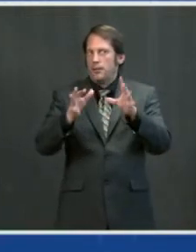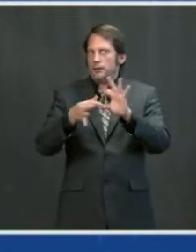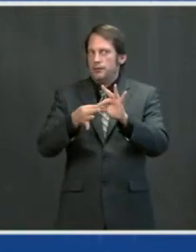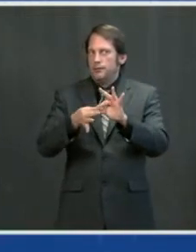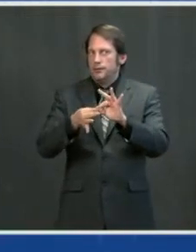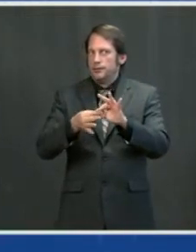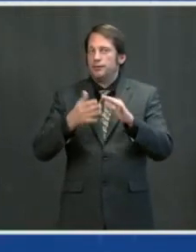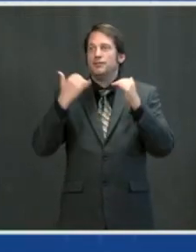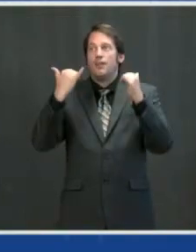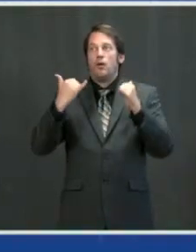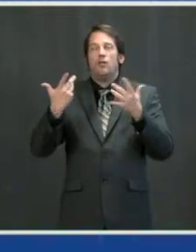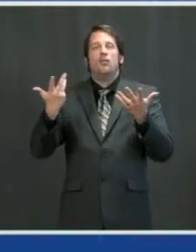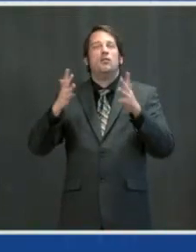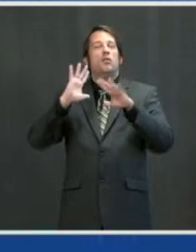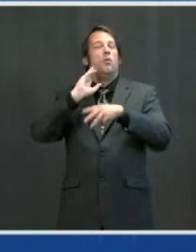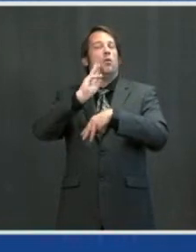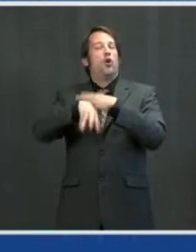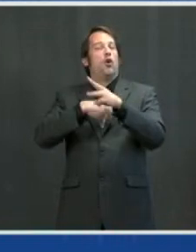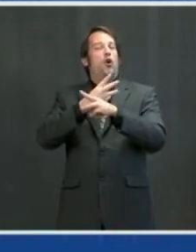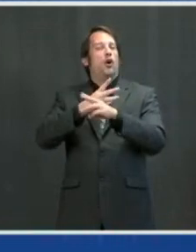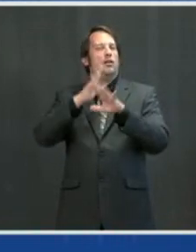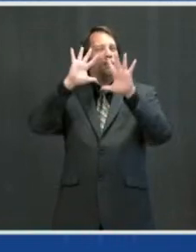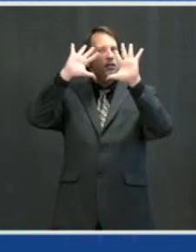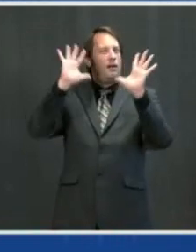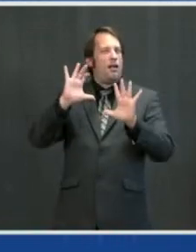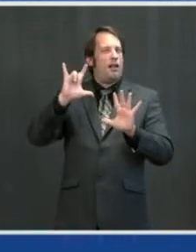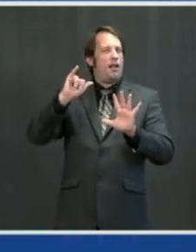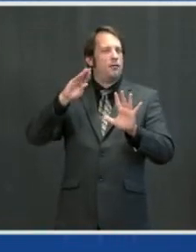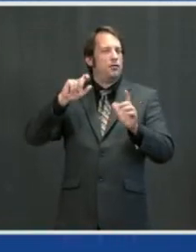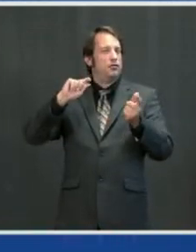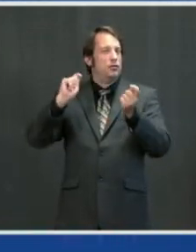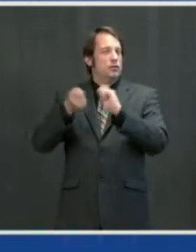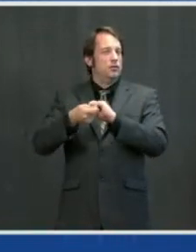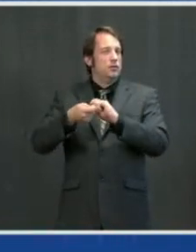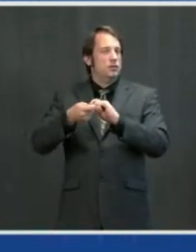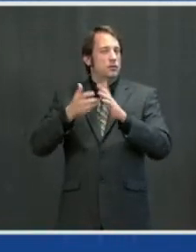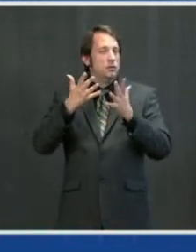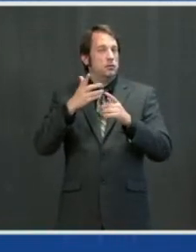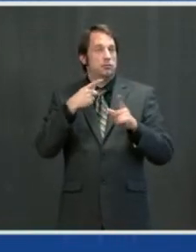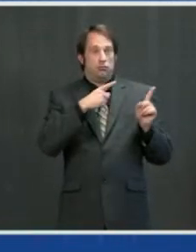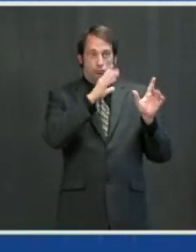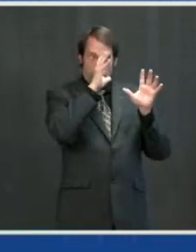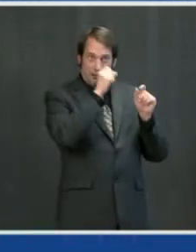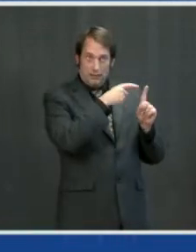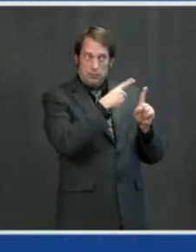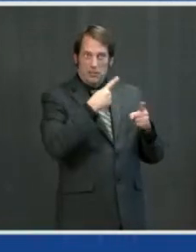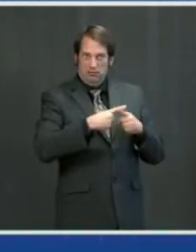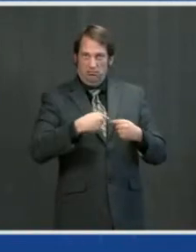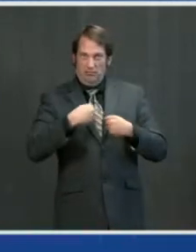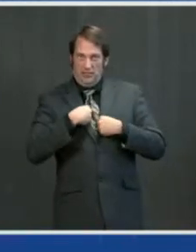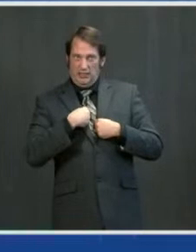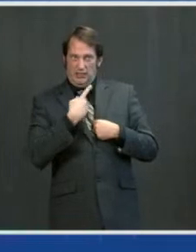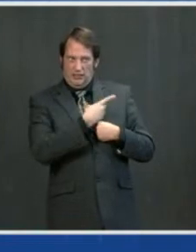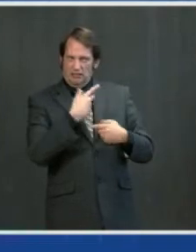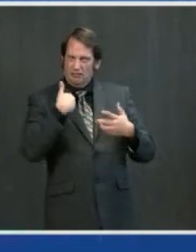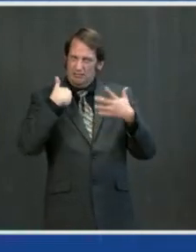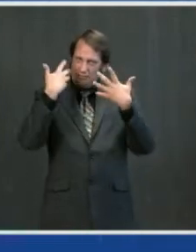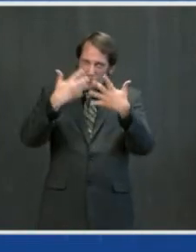a matter that both President Biden and I emphasize. So during the talk